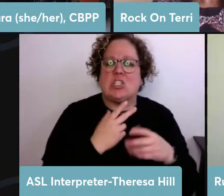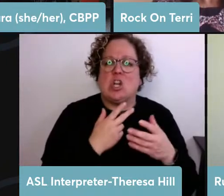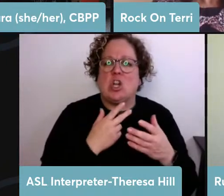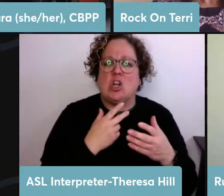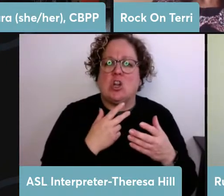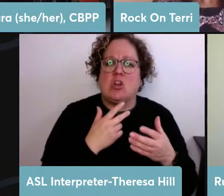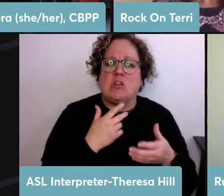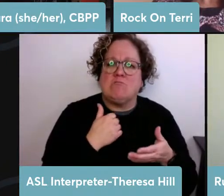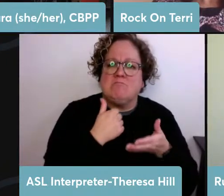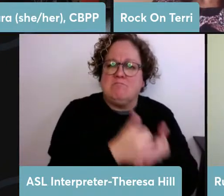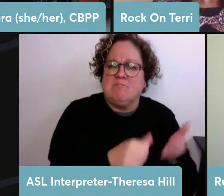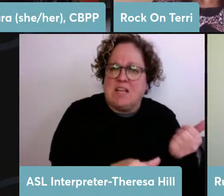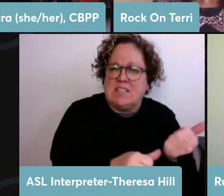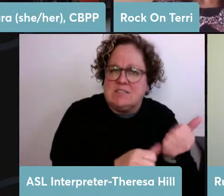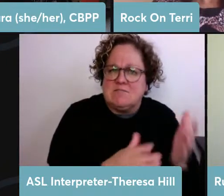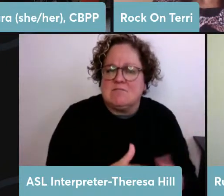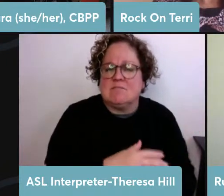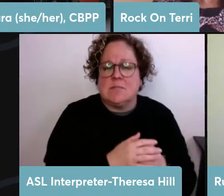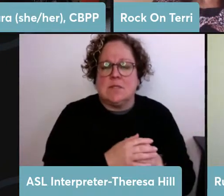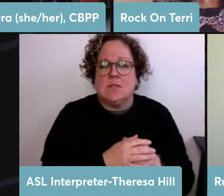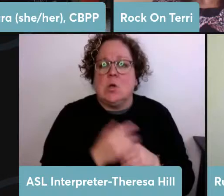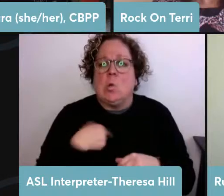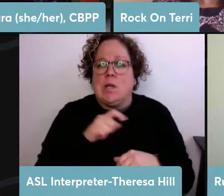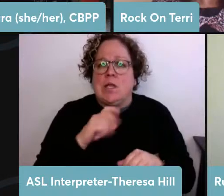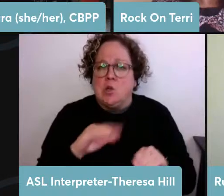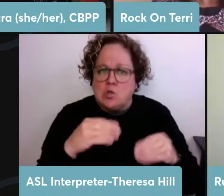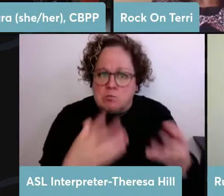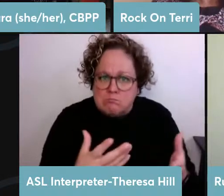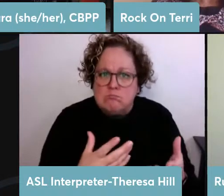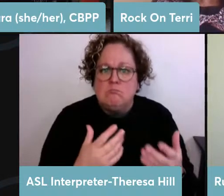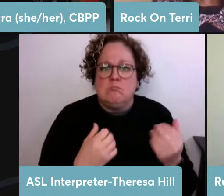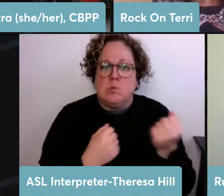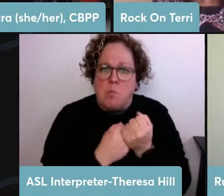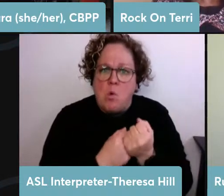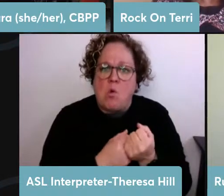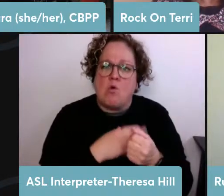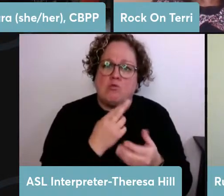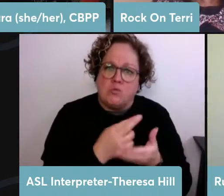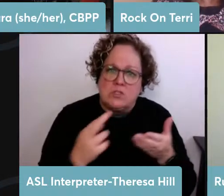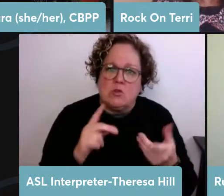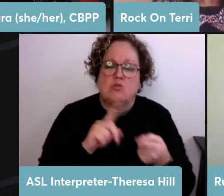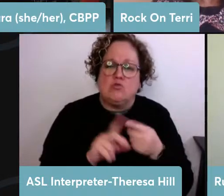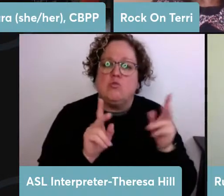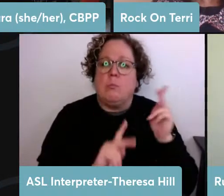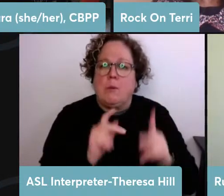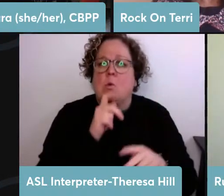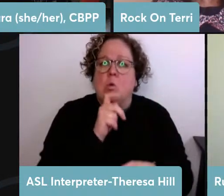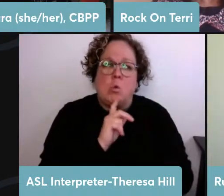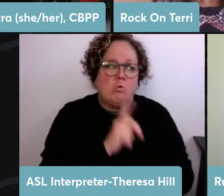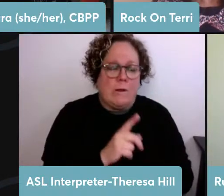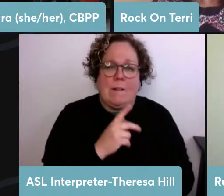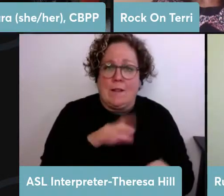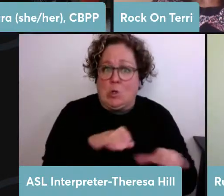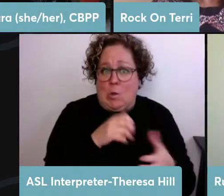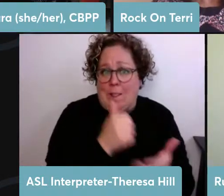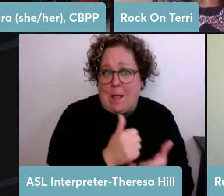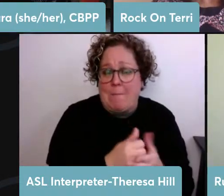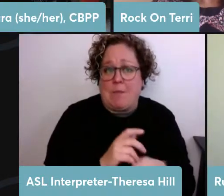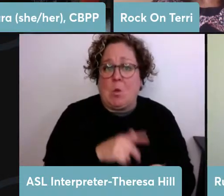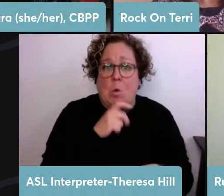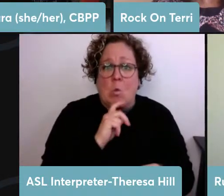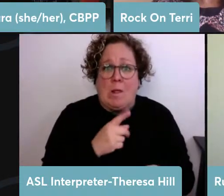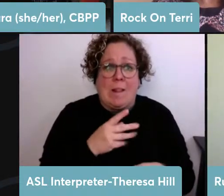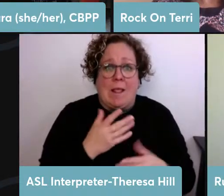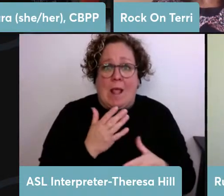We need to support and provide resources for the people who are really doing the helping, who are actually conveying the information, who